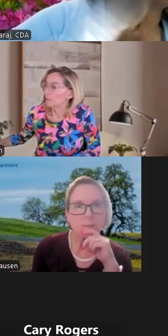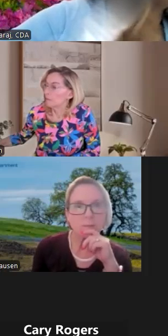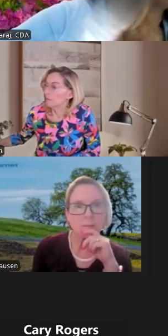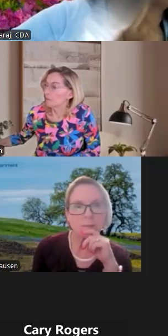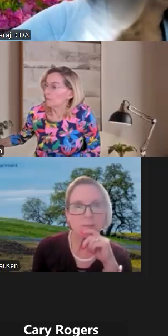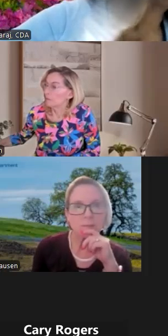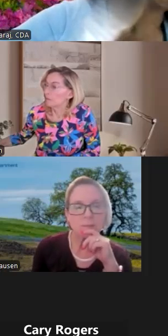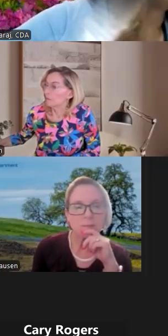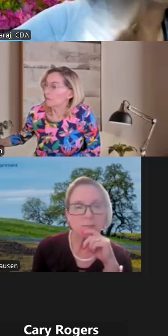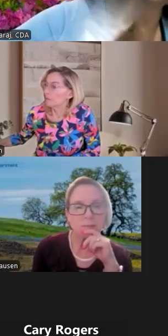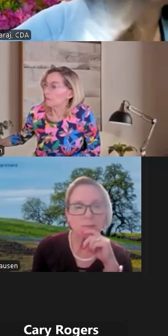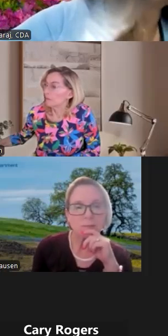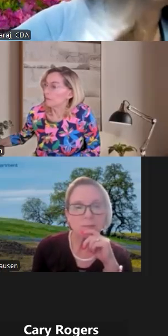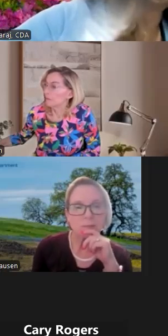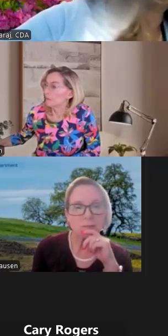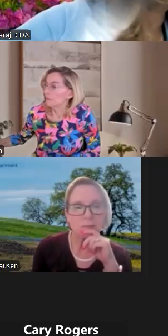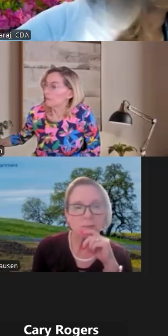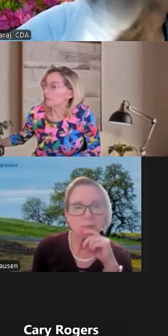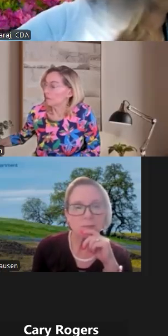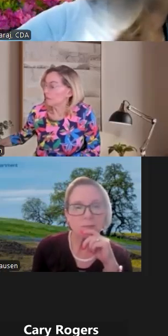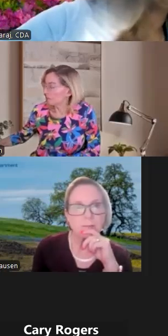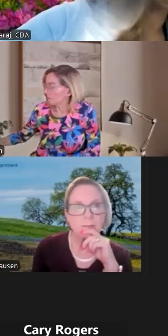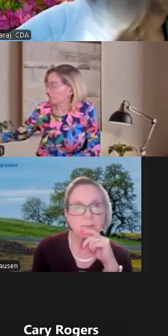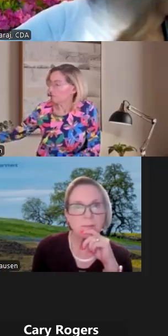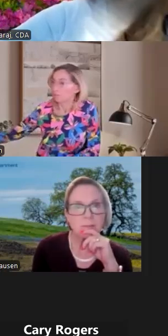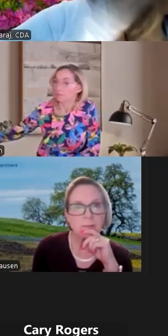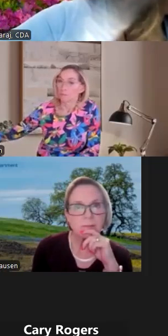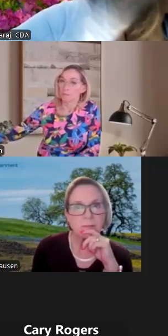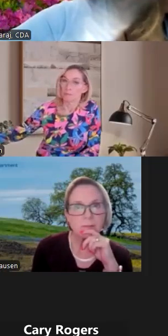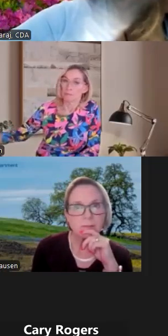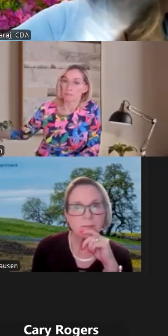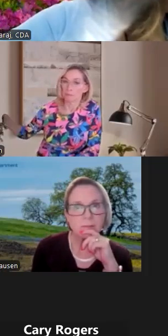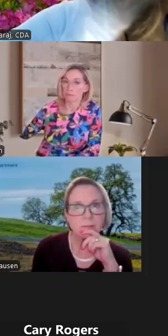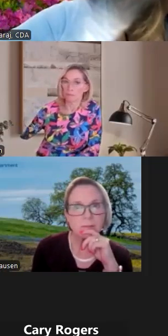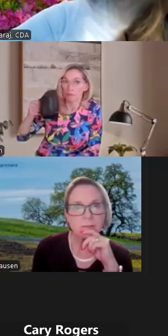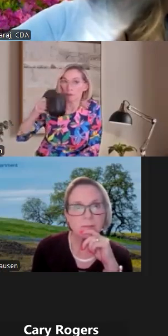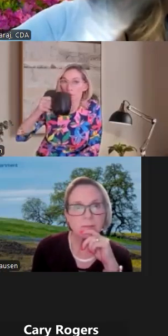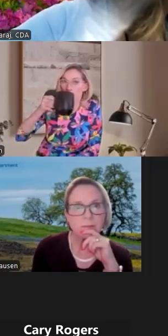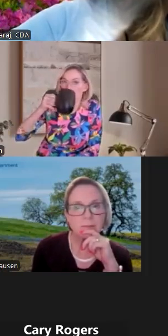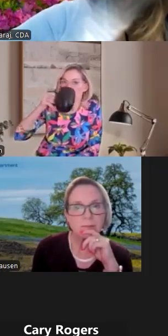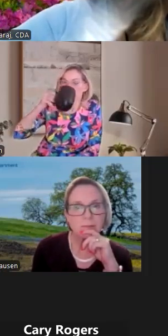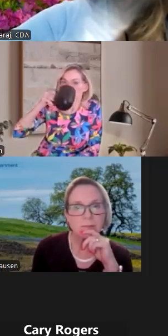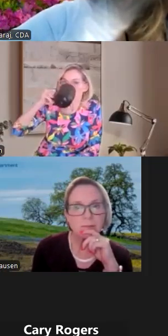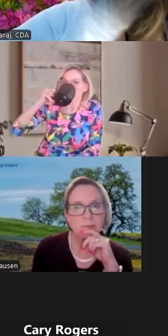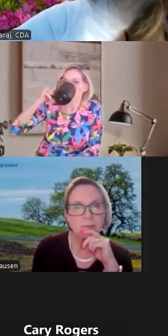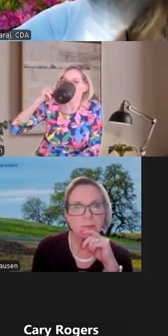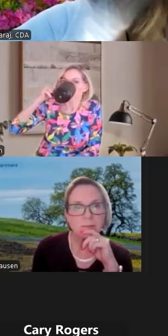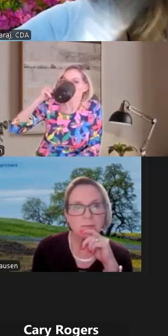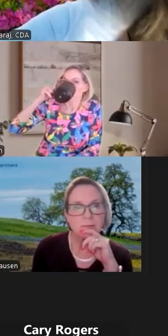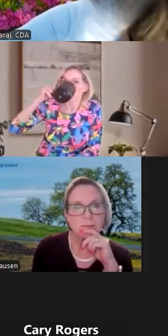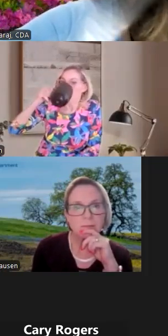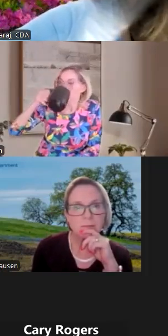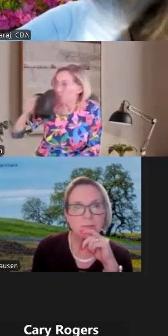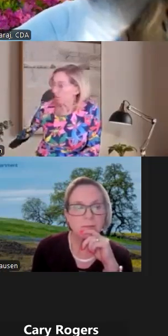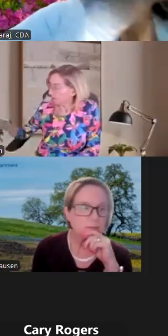The kind of the admin type work is expected to go to the Administration of Children and